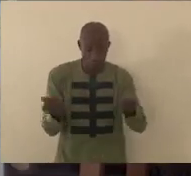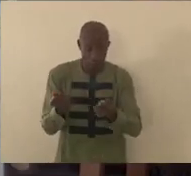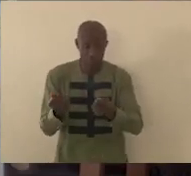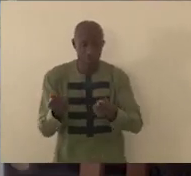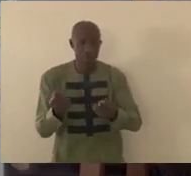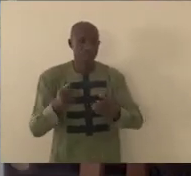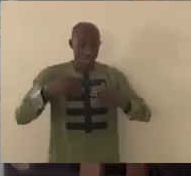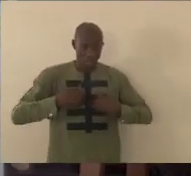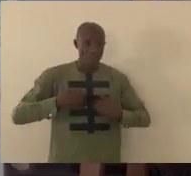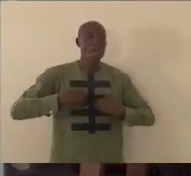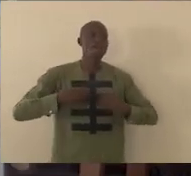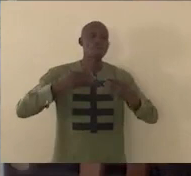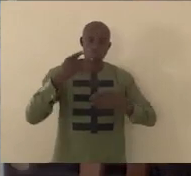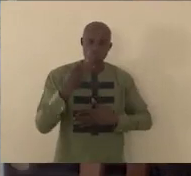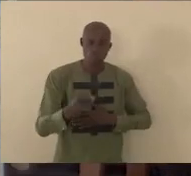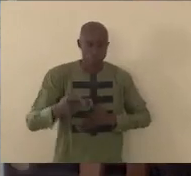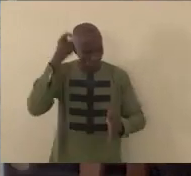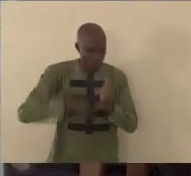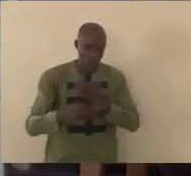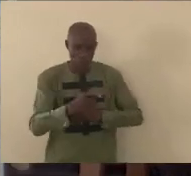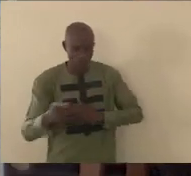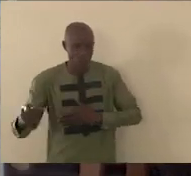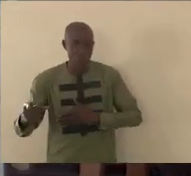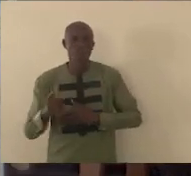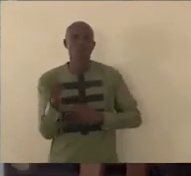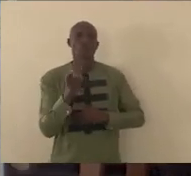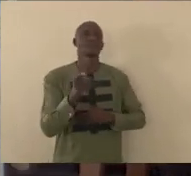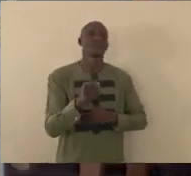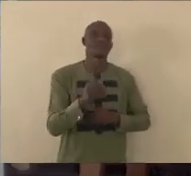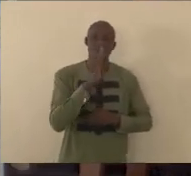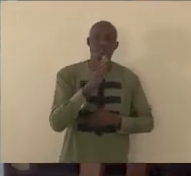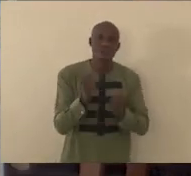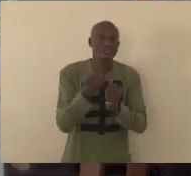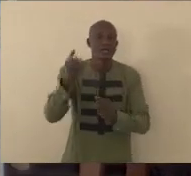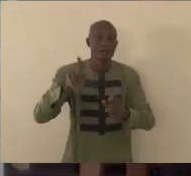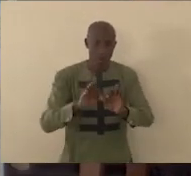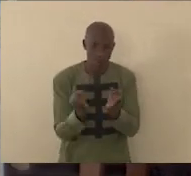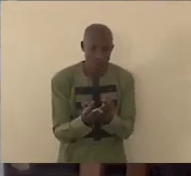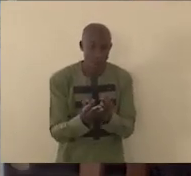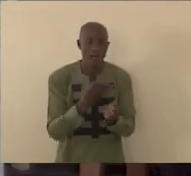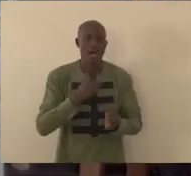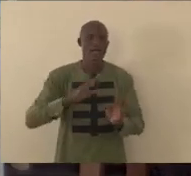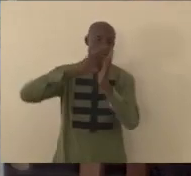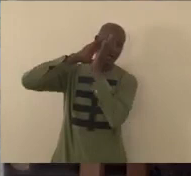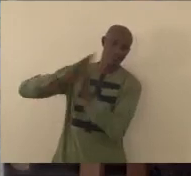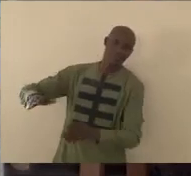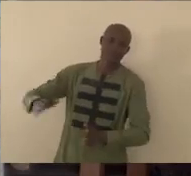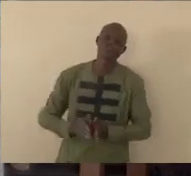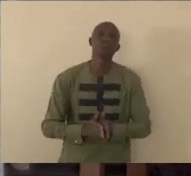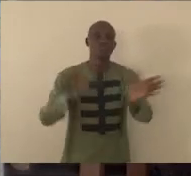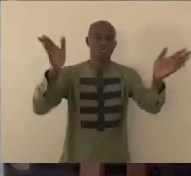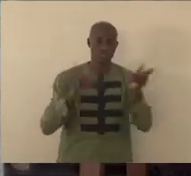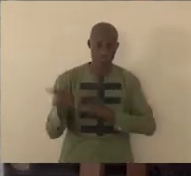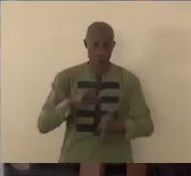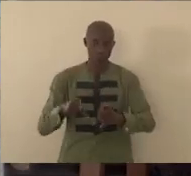mansions, owning expensive properties abroad where they often settle with their families, while abandoning the generality of the